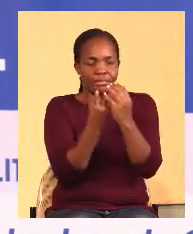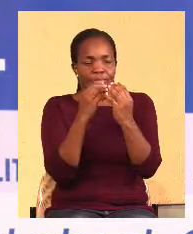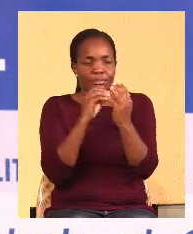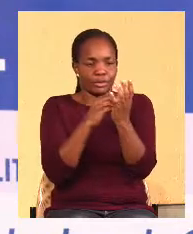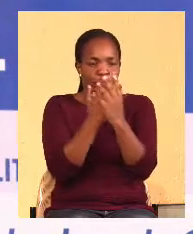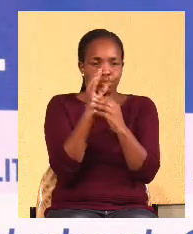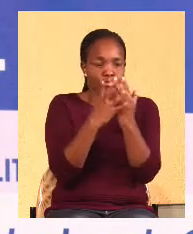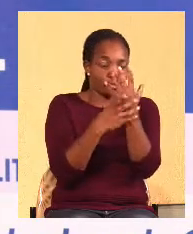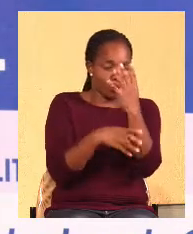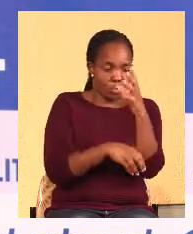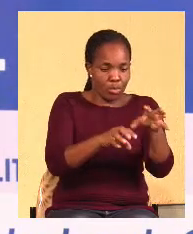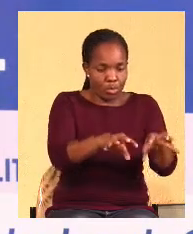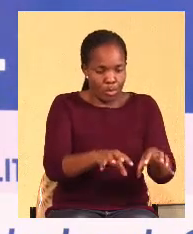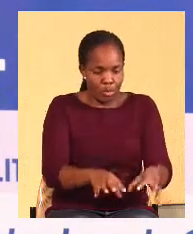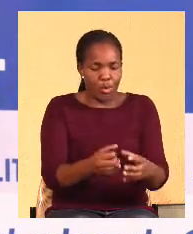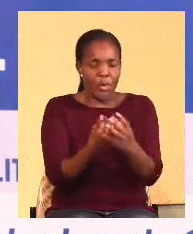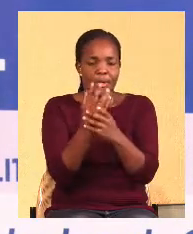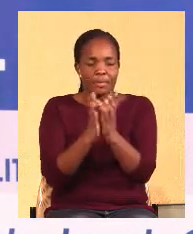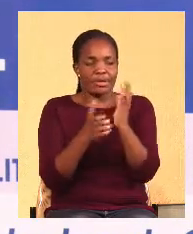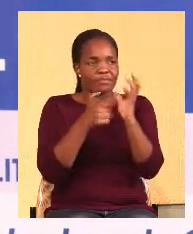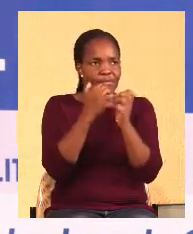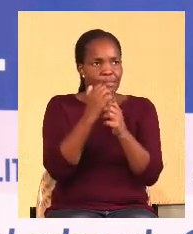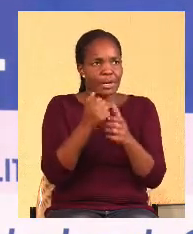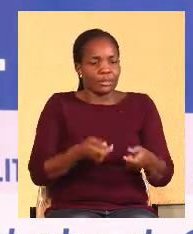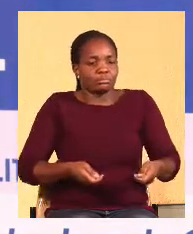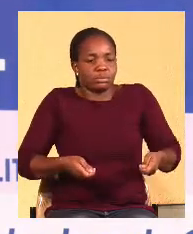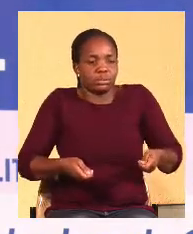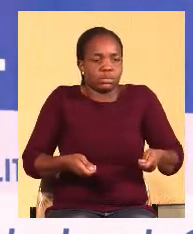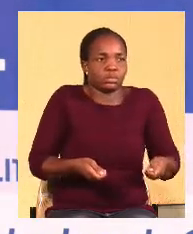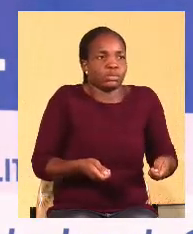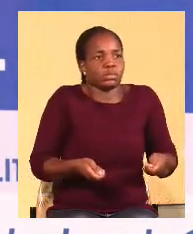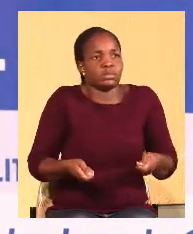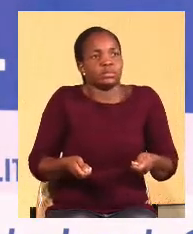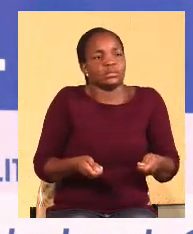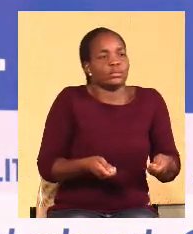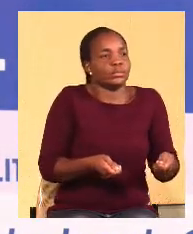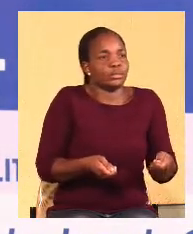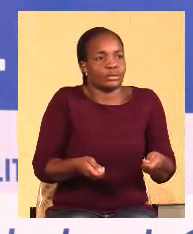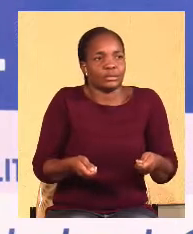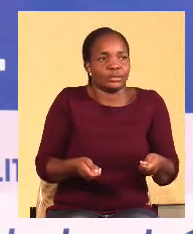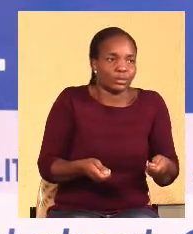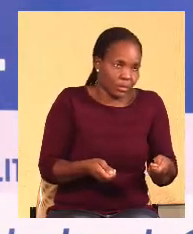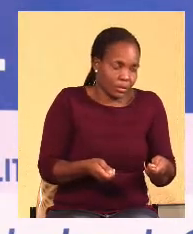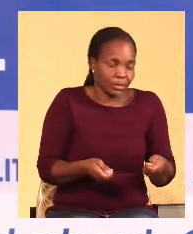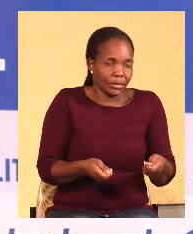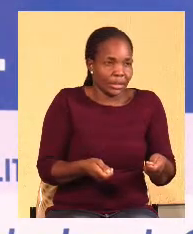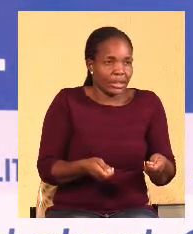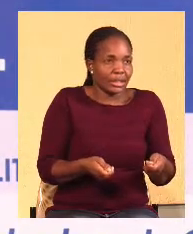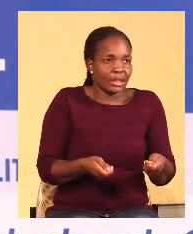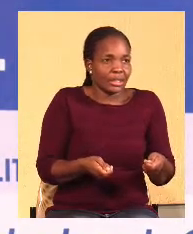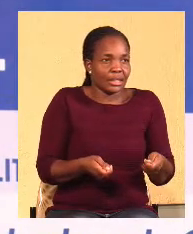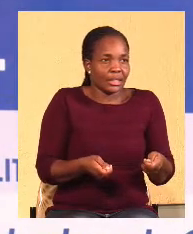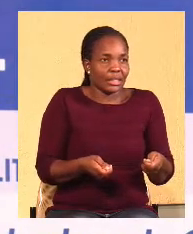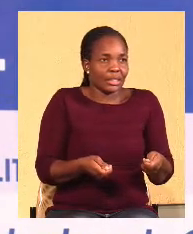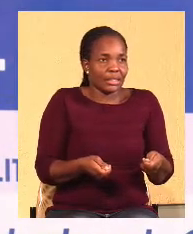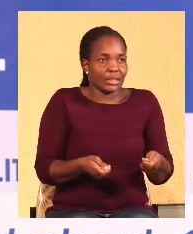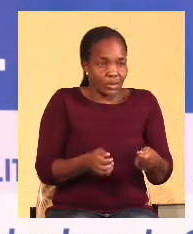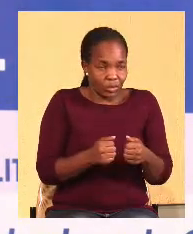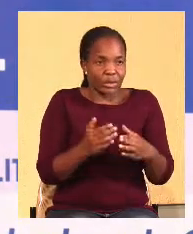he has some hand sanitizer, and he set off shortly after the president made his speech to commence his business.